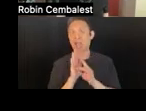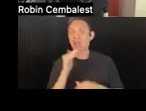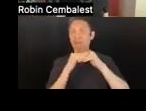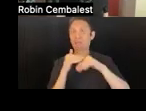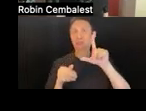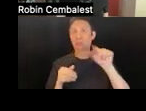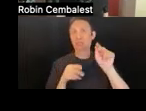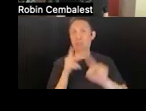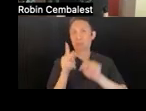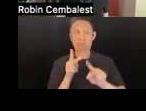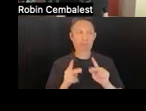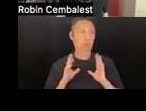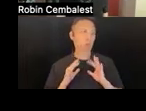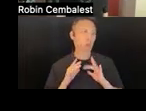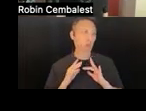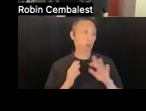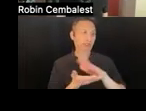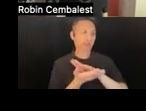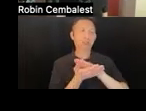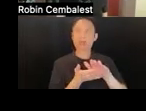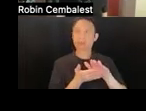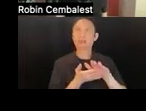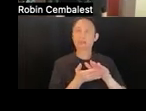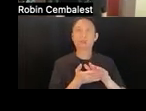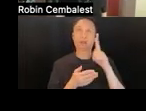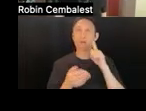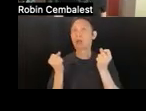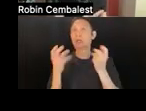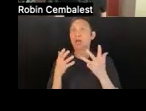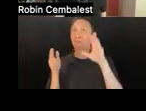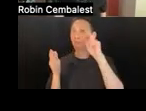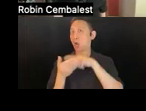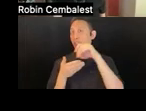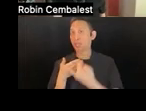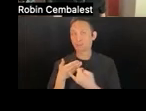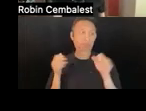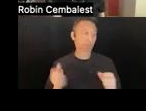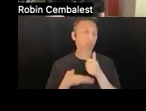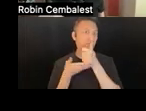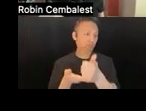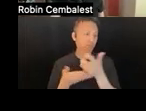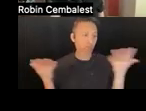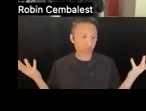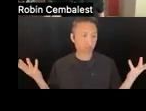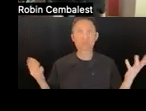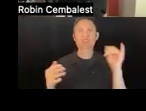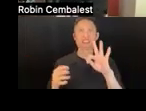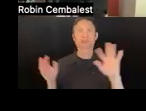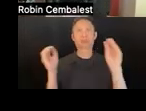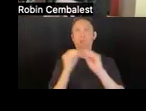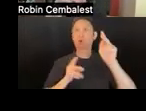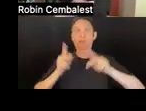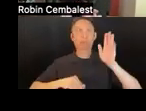again, for a lot of projects, that might be really useful. You might have a graph. If there's more people than you can fit in this